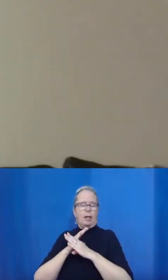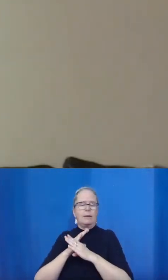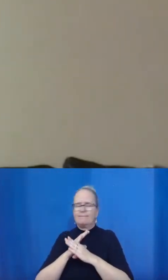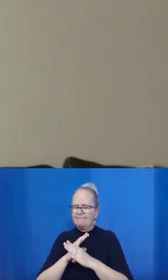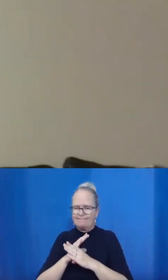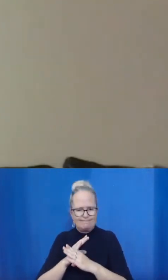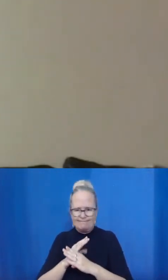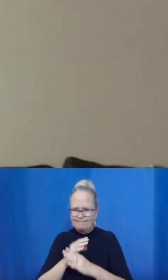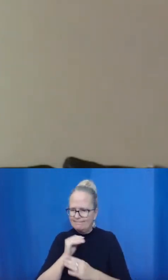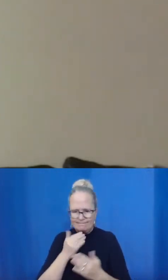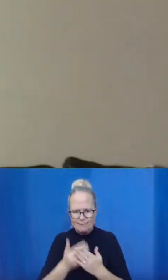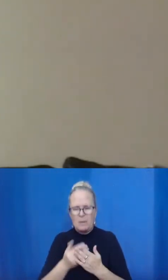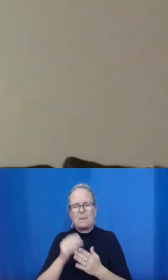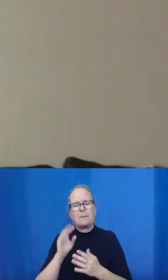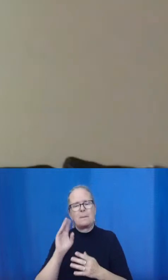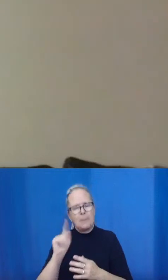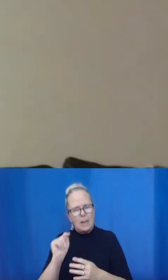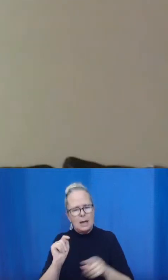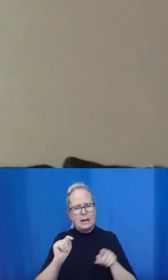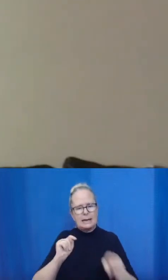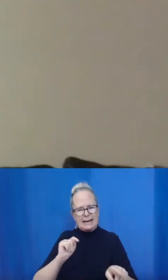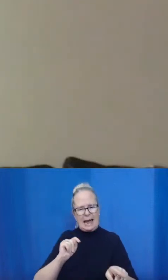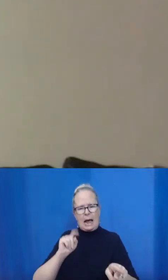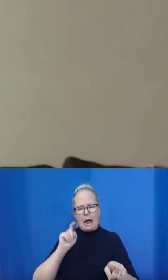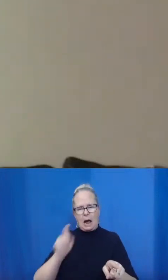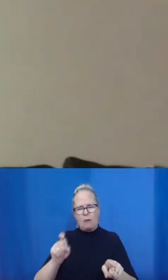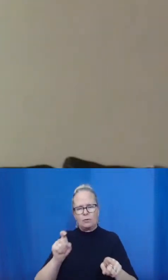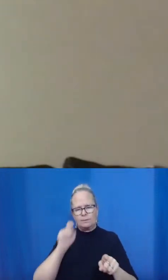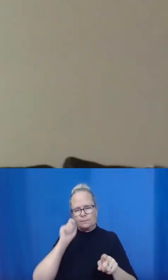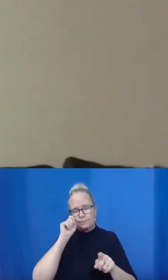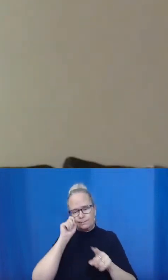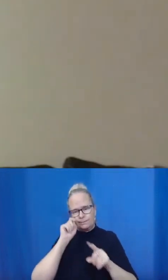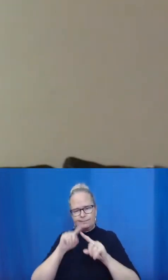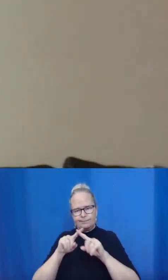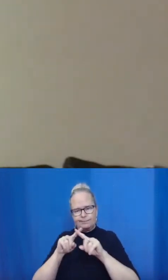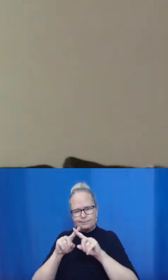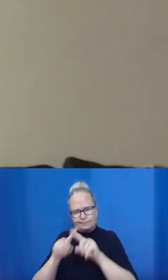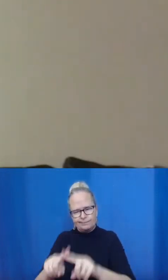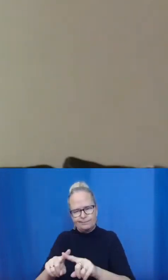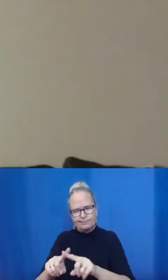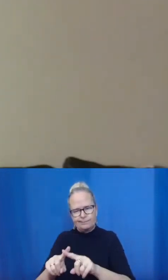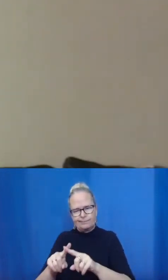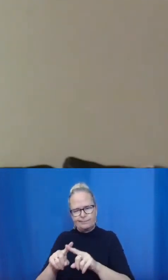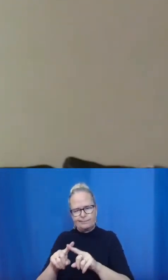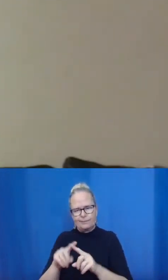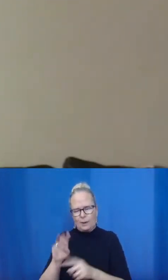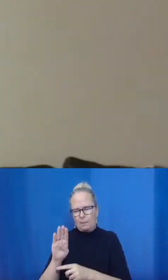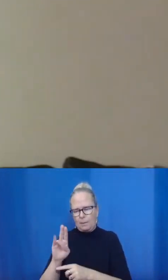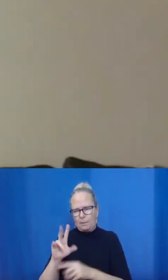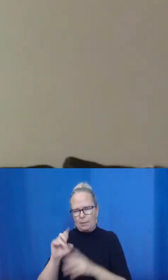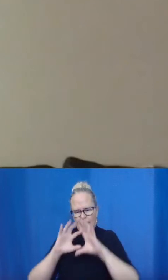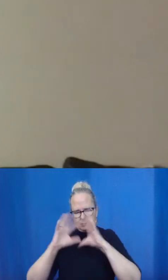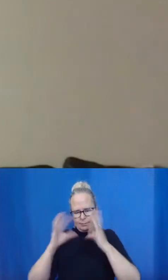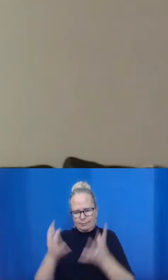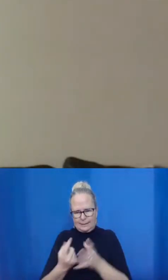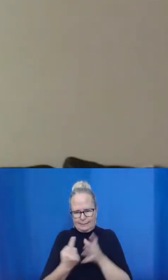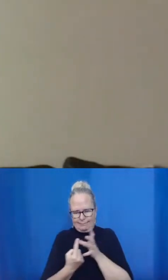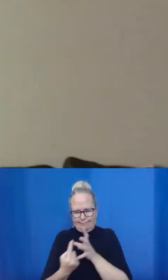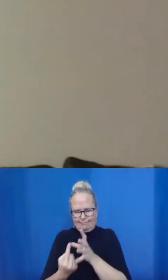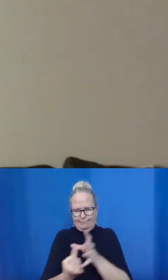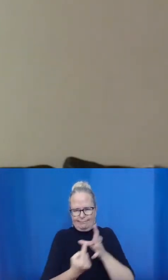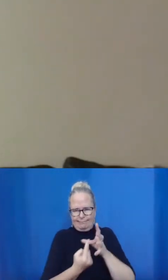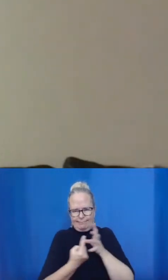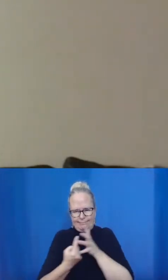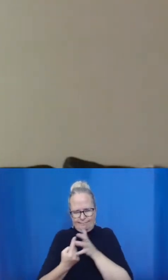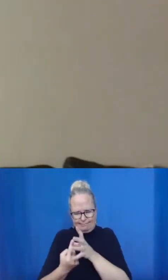And that sort of protective bubble or protective environment will, we hope, go a long way to protecting them.